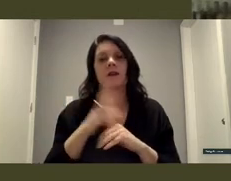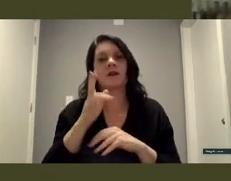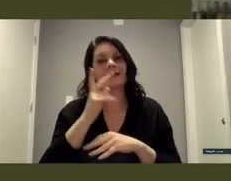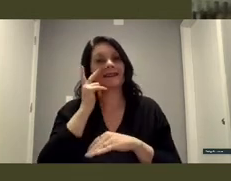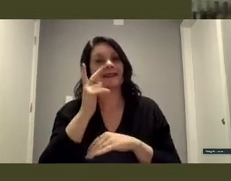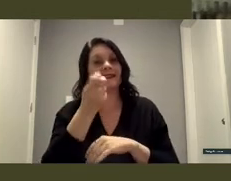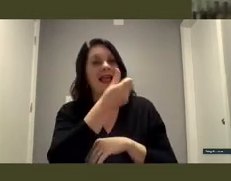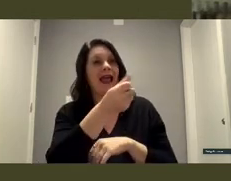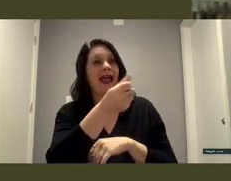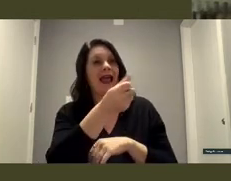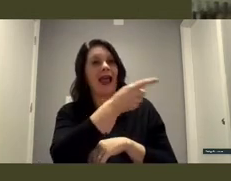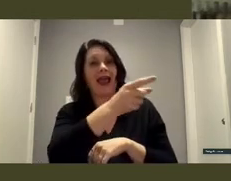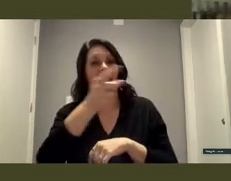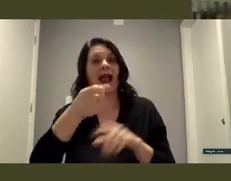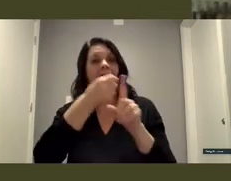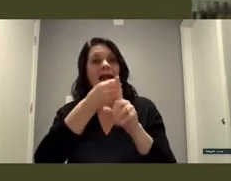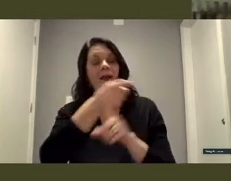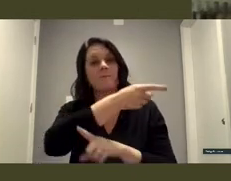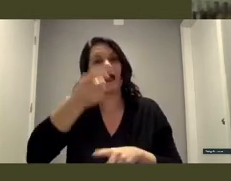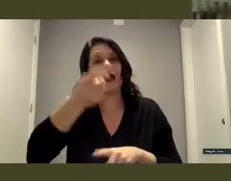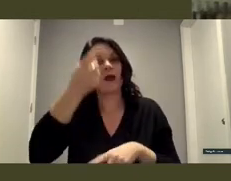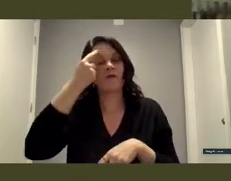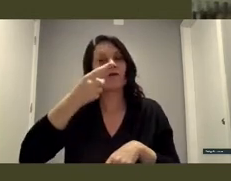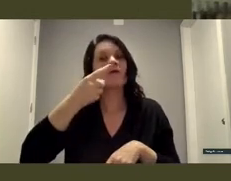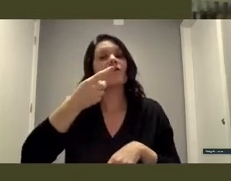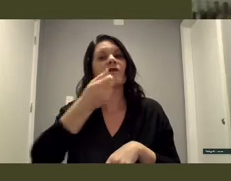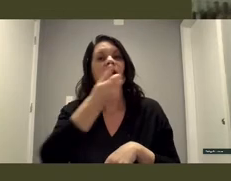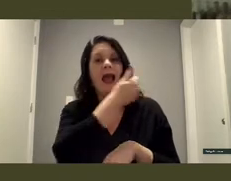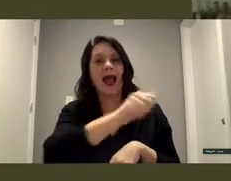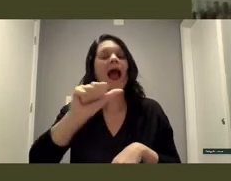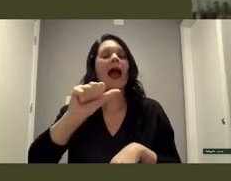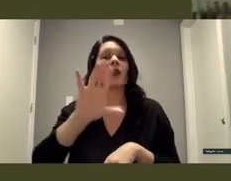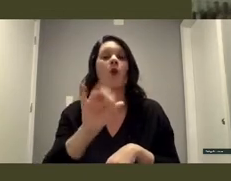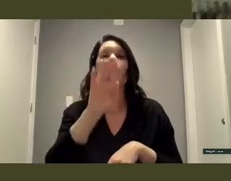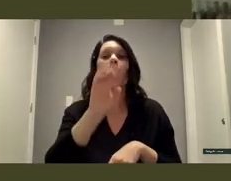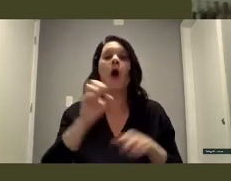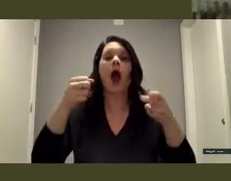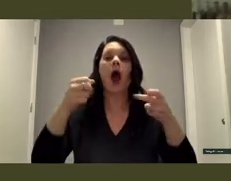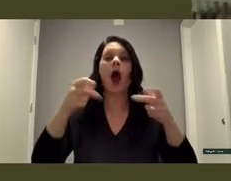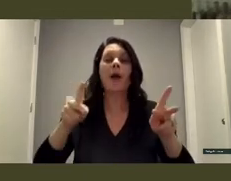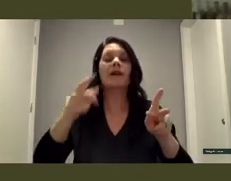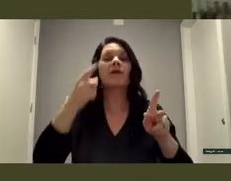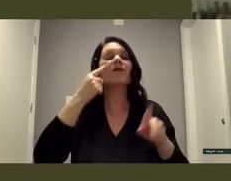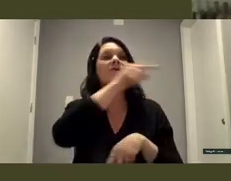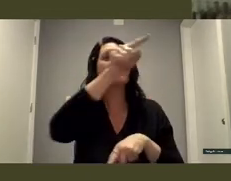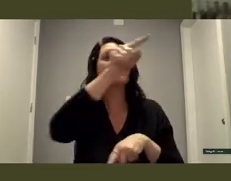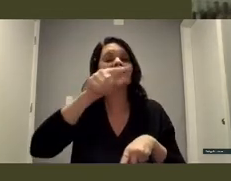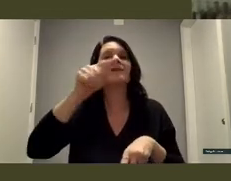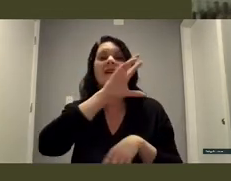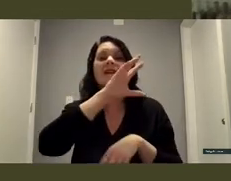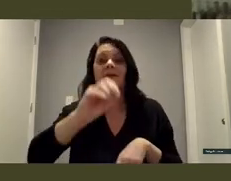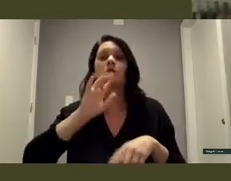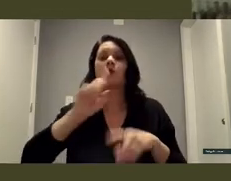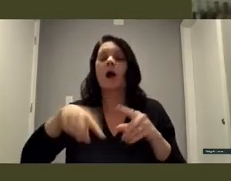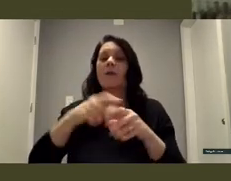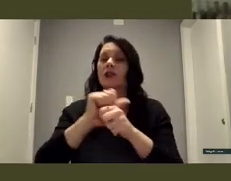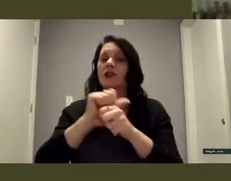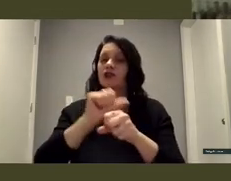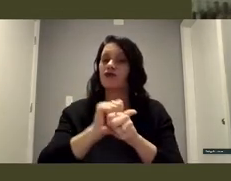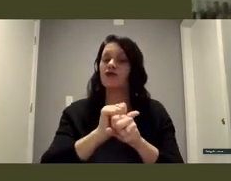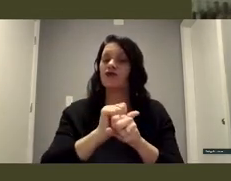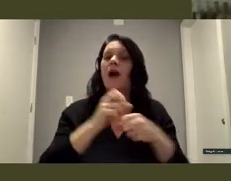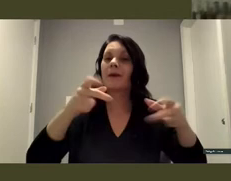energy side, will be creating equal opportunities for developing countries in terms of job creations, for example, or